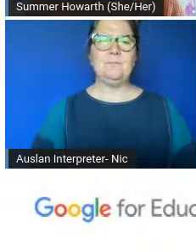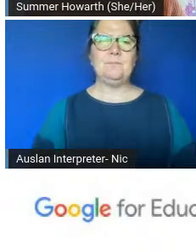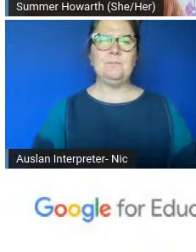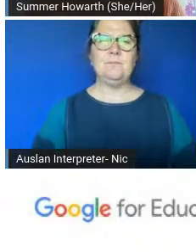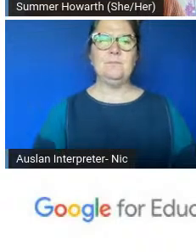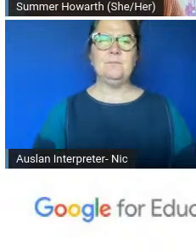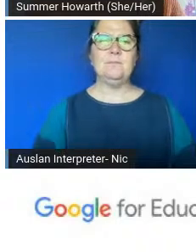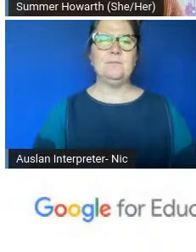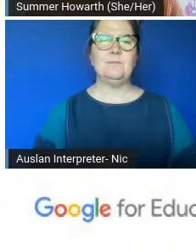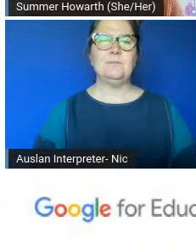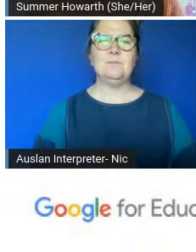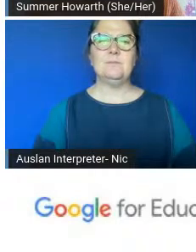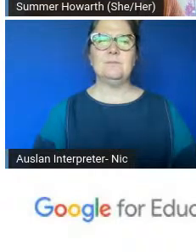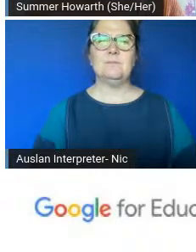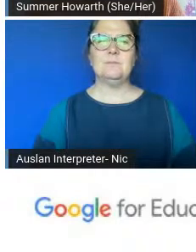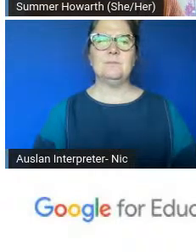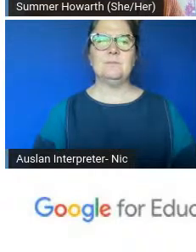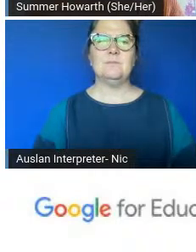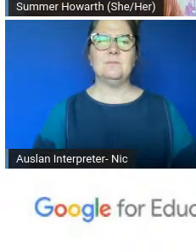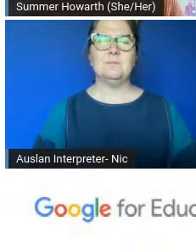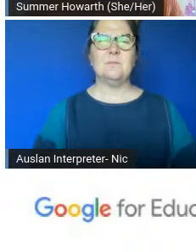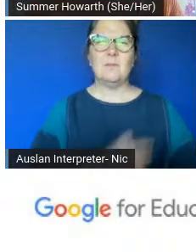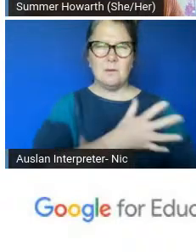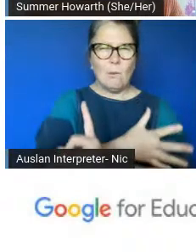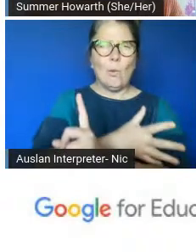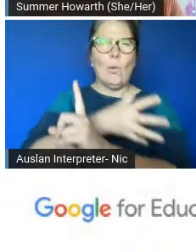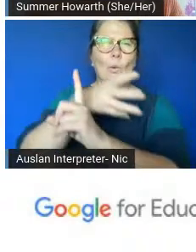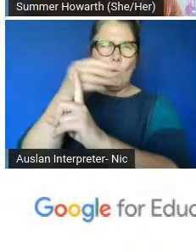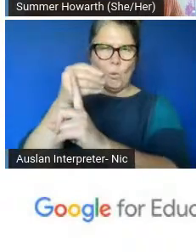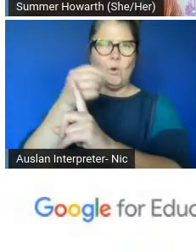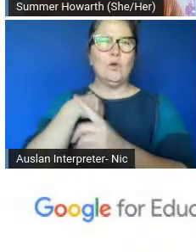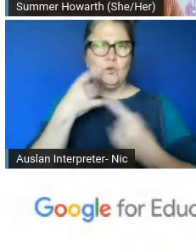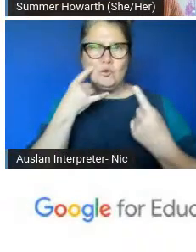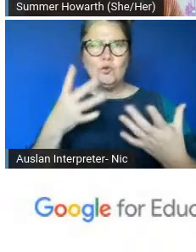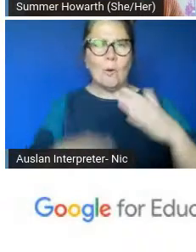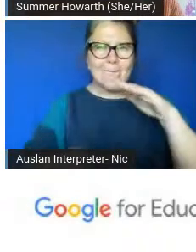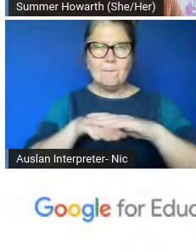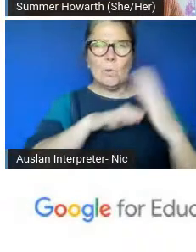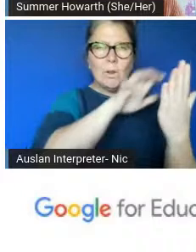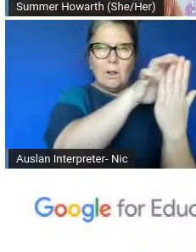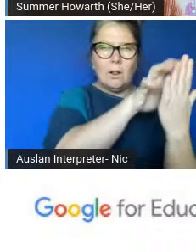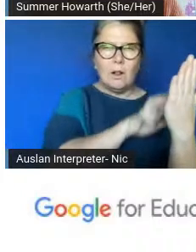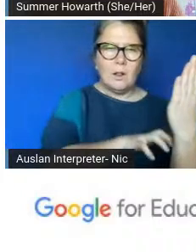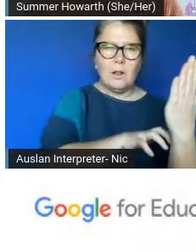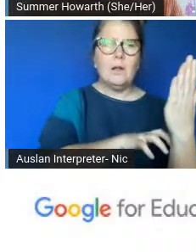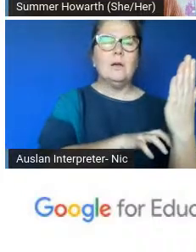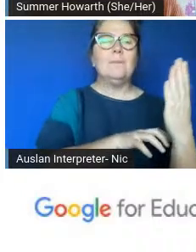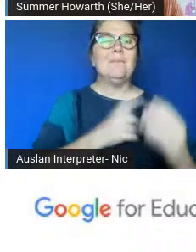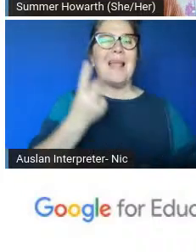let's just get this to load, show the whole menu, is to go to File